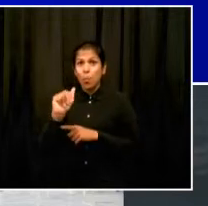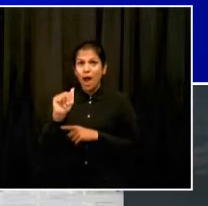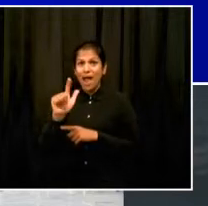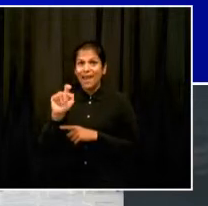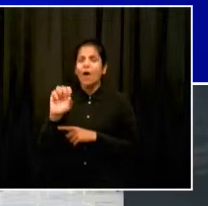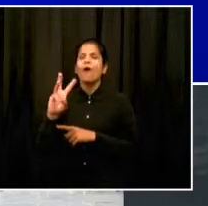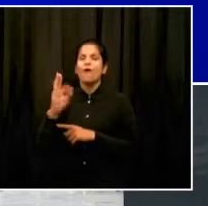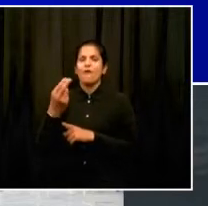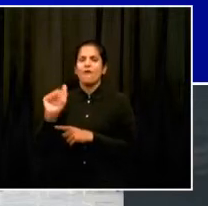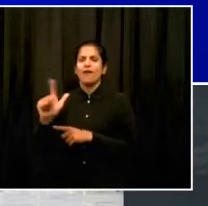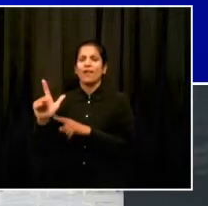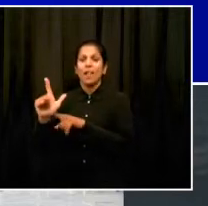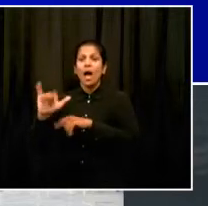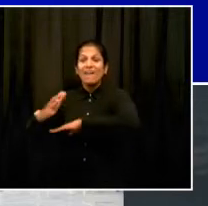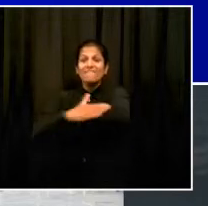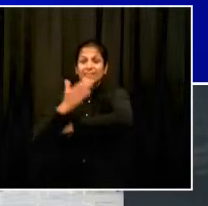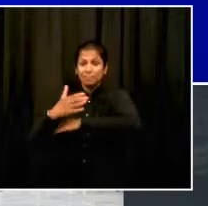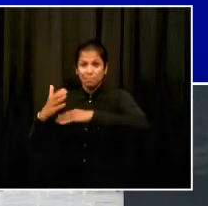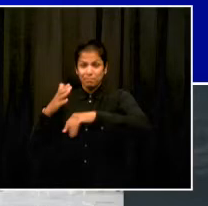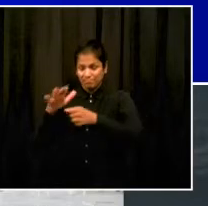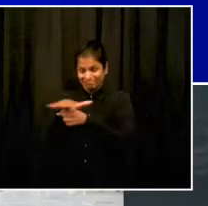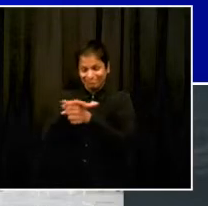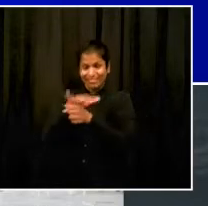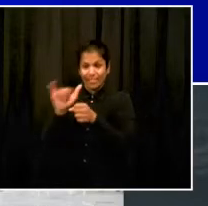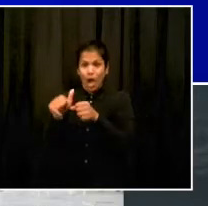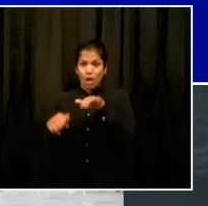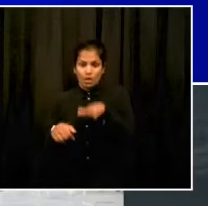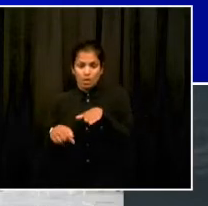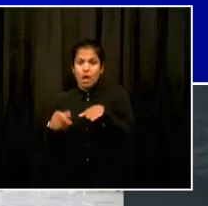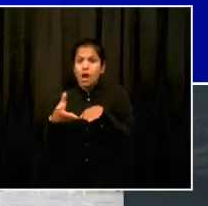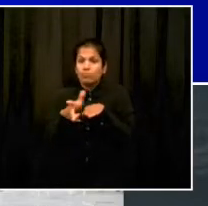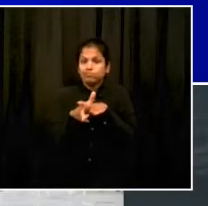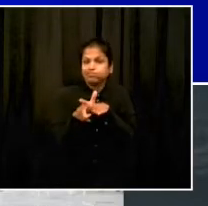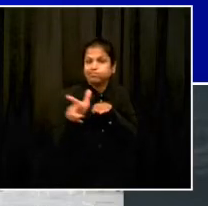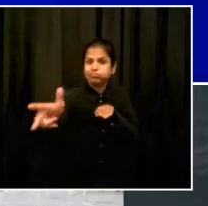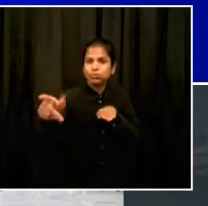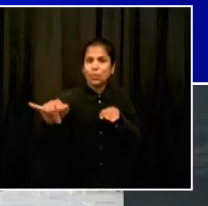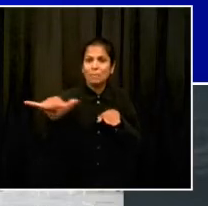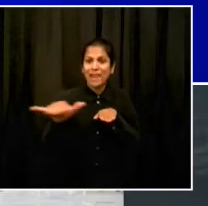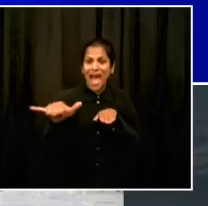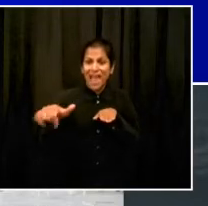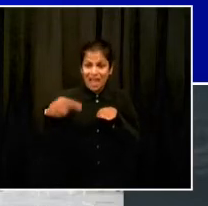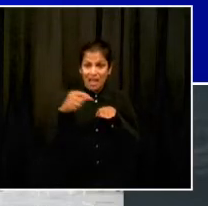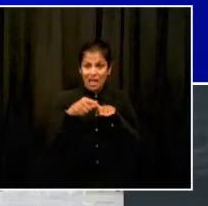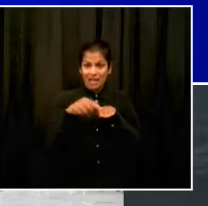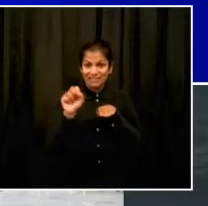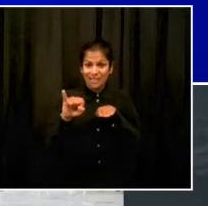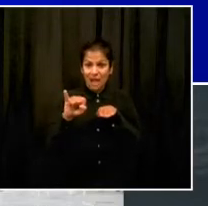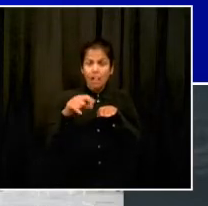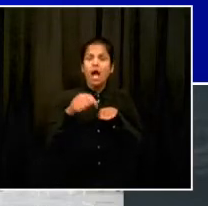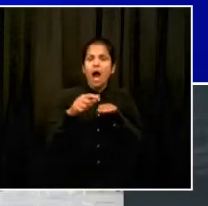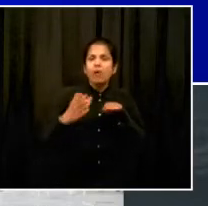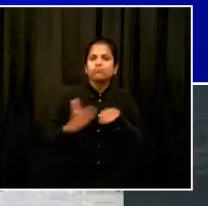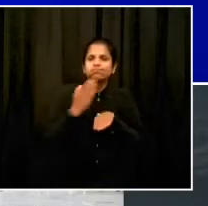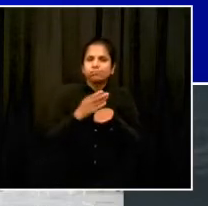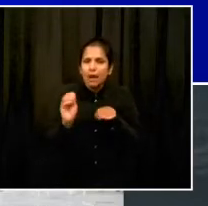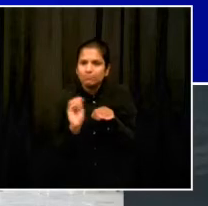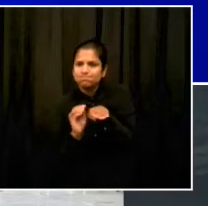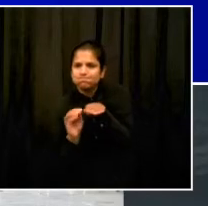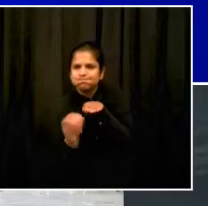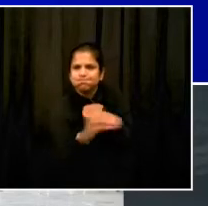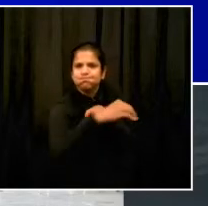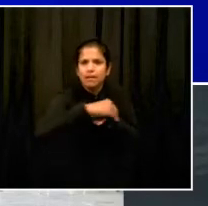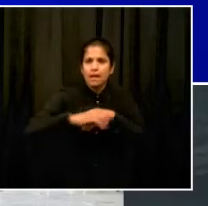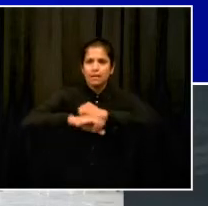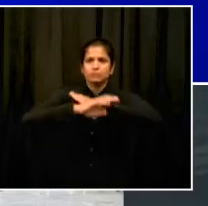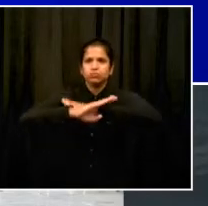improved many of our operational emergency response measures, incorporating the lessons that we have learned during Sandy. All in all, we're protecting New Yorkers now and at the